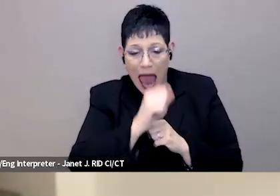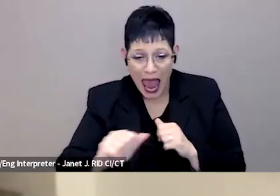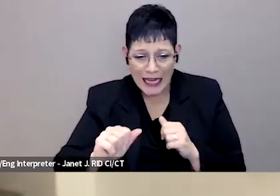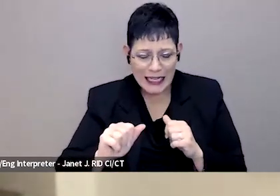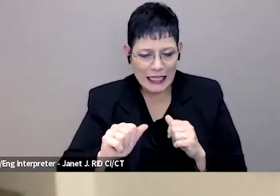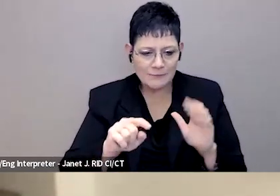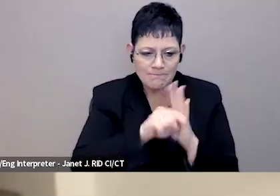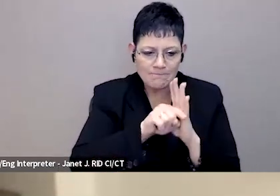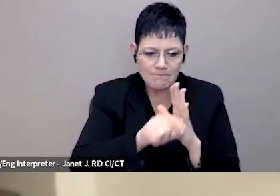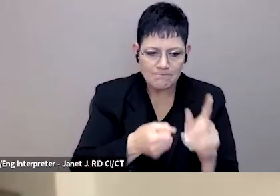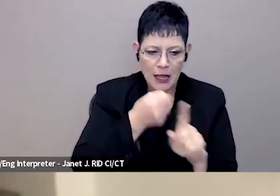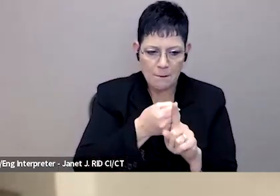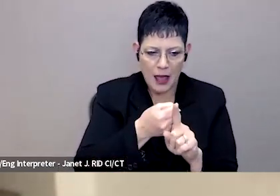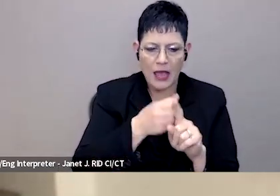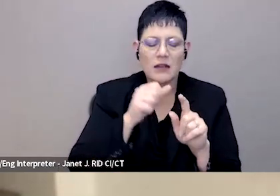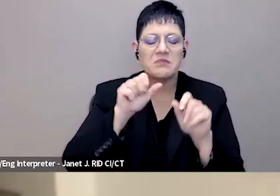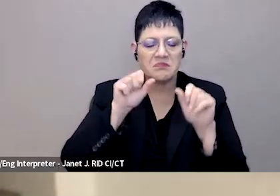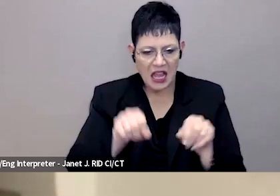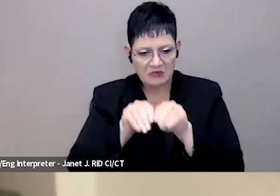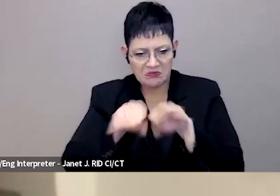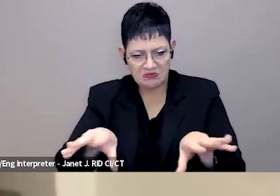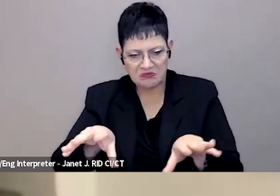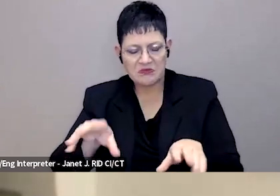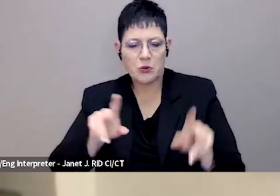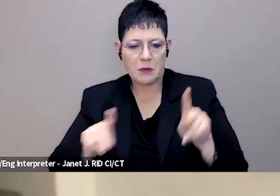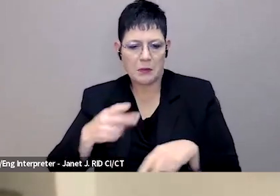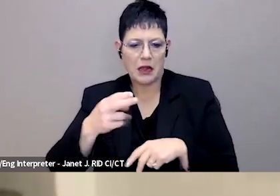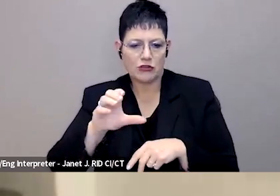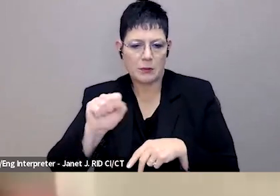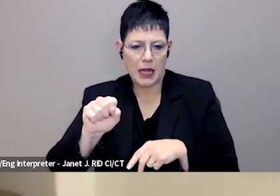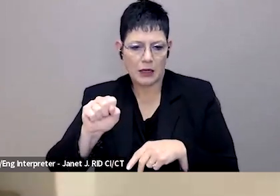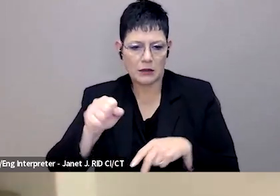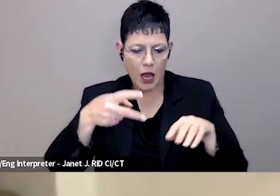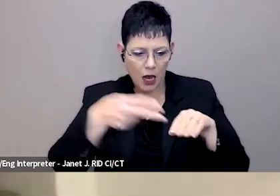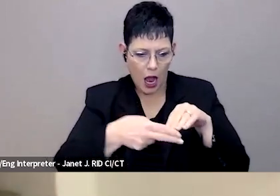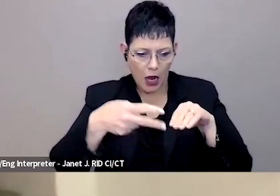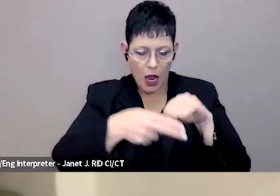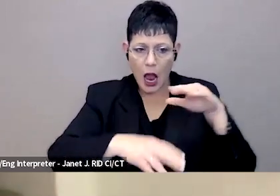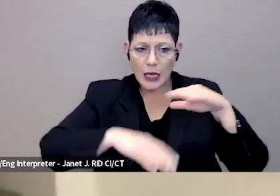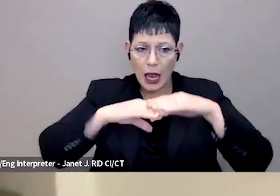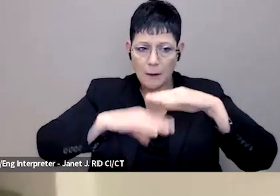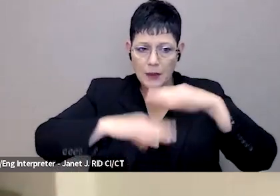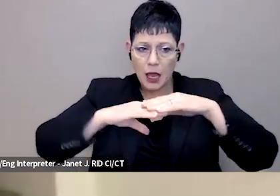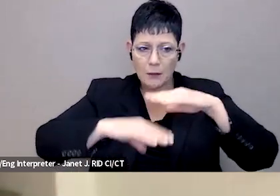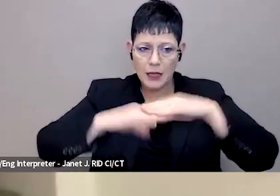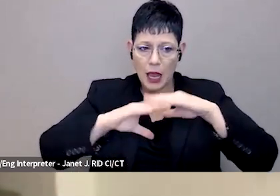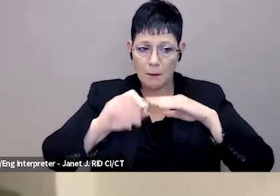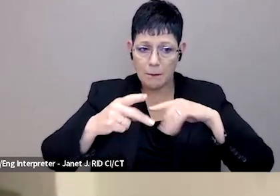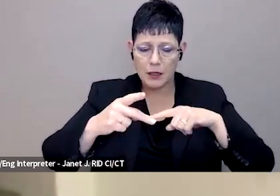Medicaid inherently are harms to people who receive HCBS. Cuts and caps on Medicaid are going to